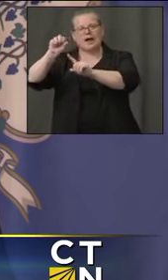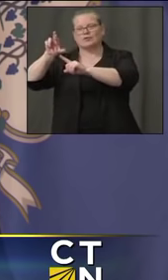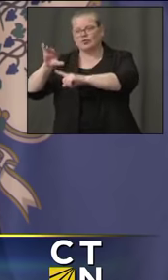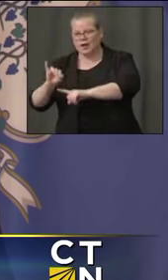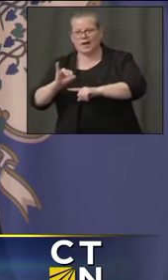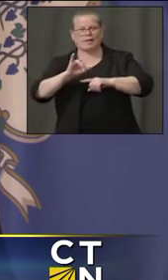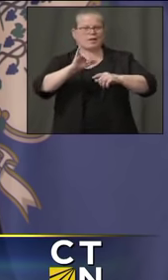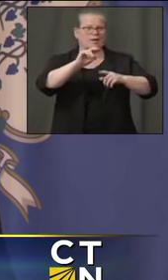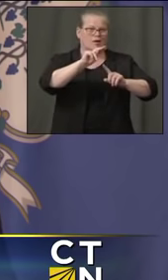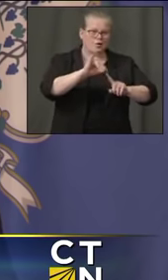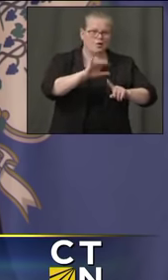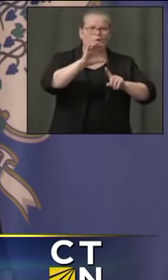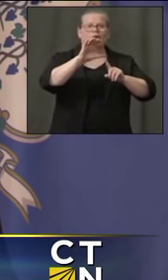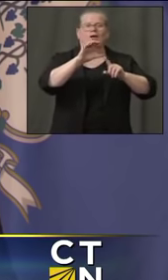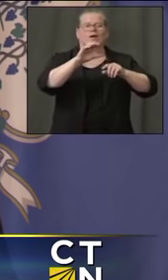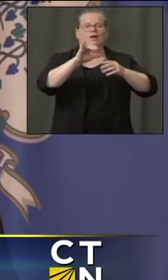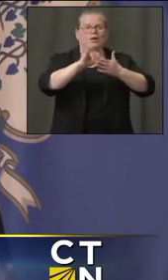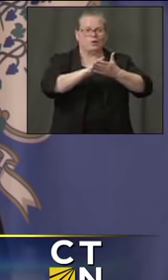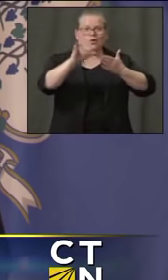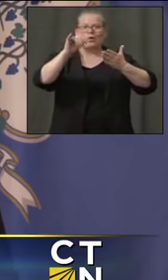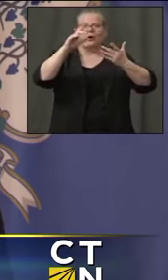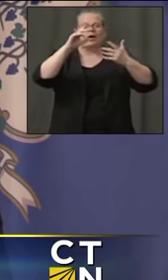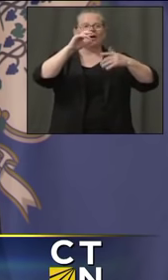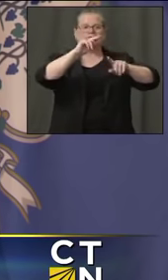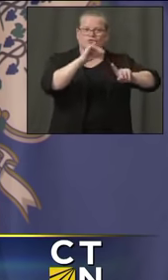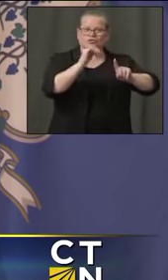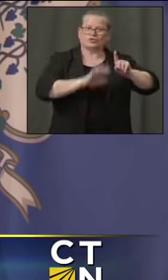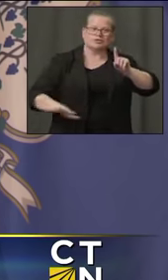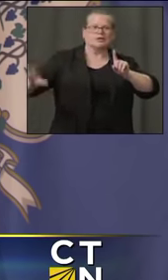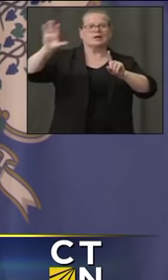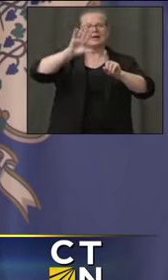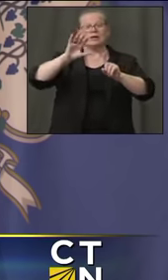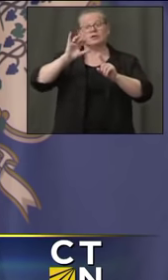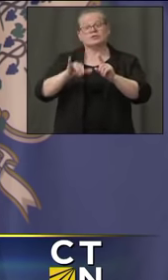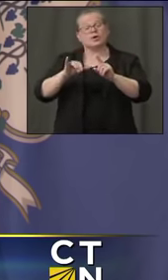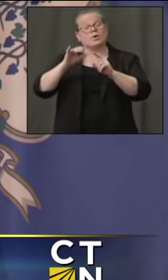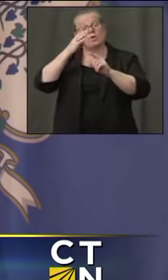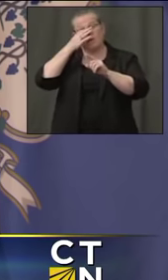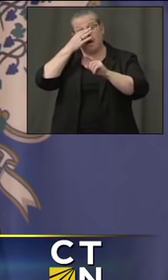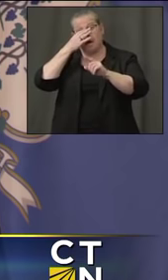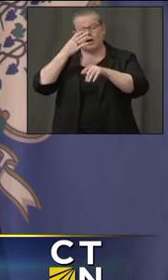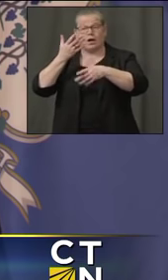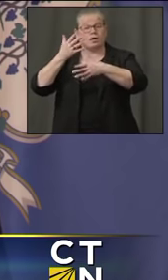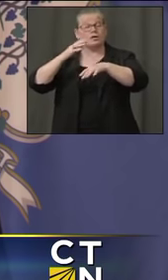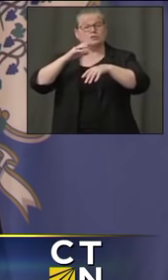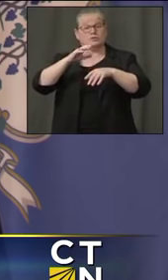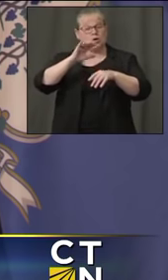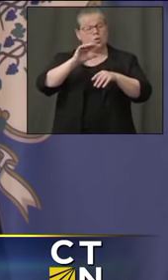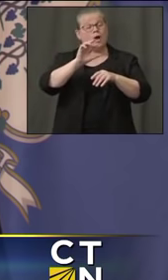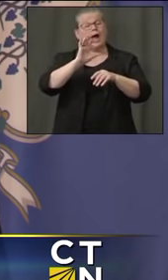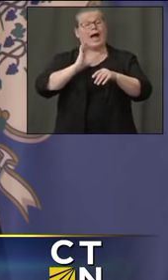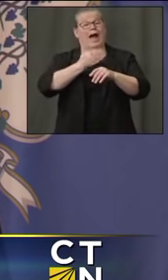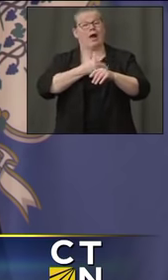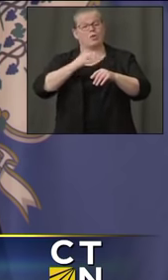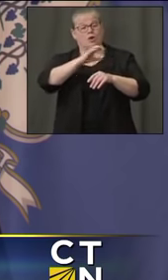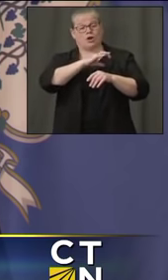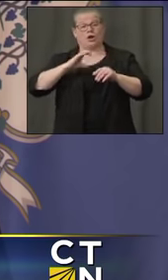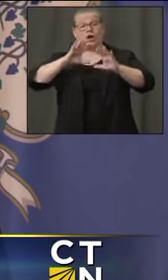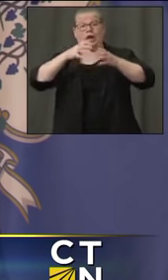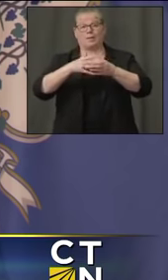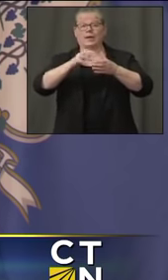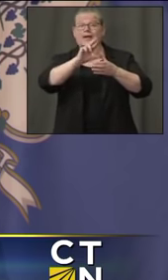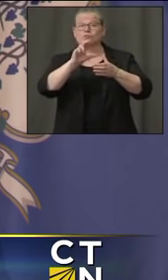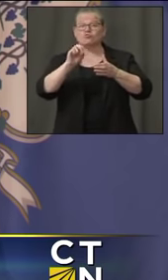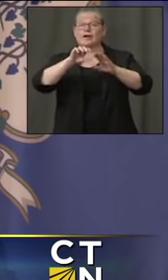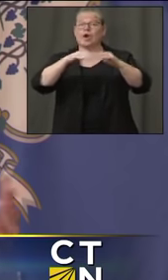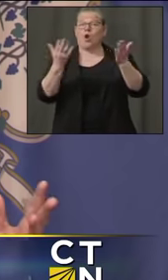about the consultant, how they're going to pick up where the Reopen Committee is left off. And I think this is a very prudent